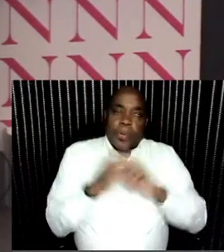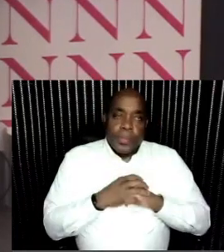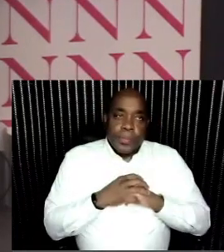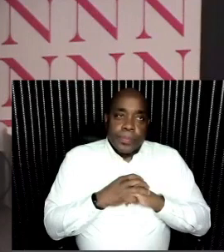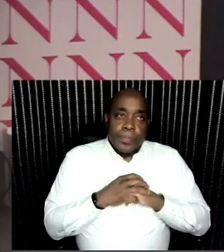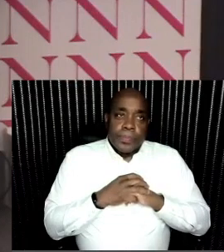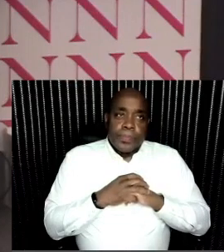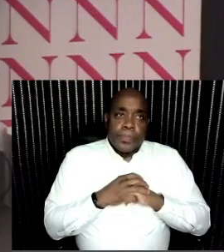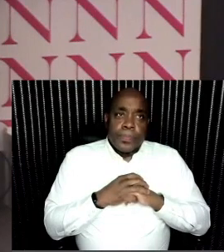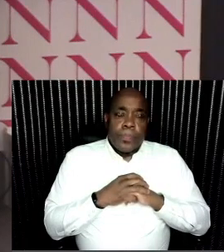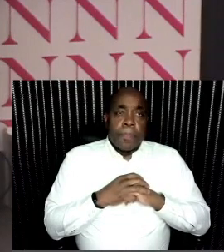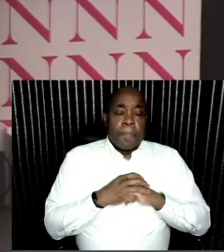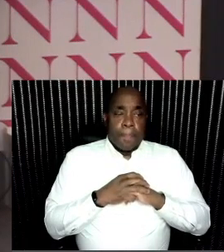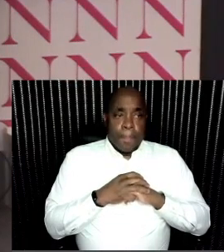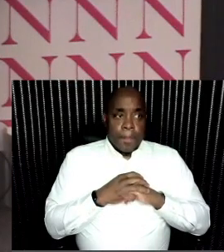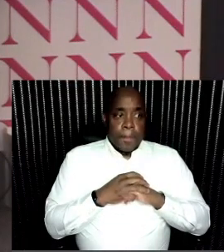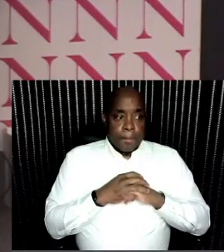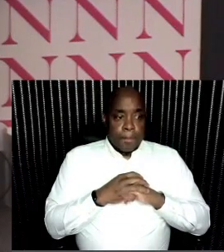That is a,